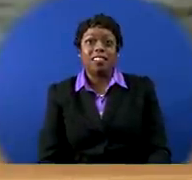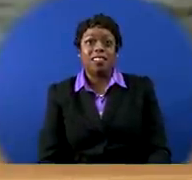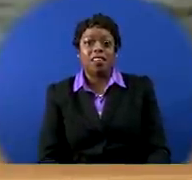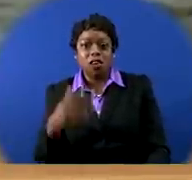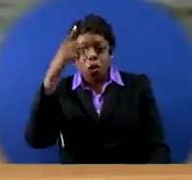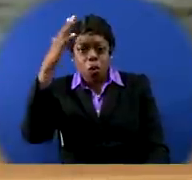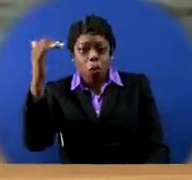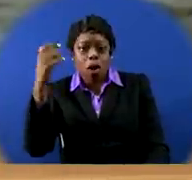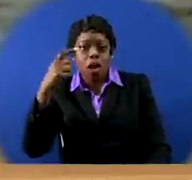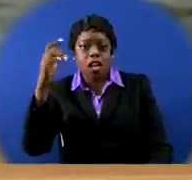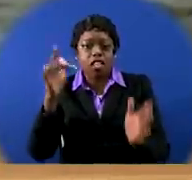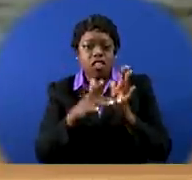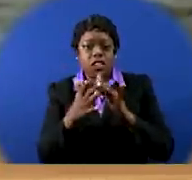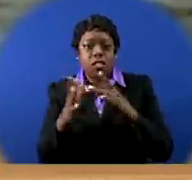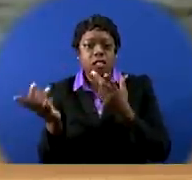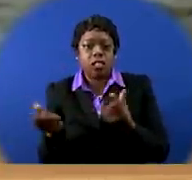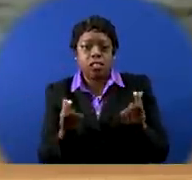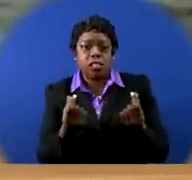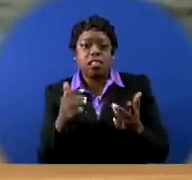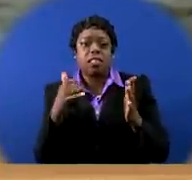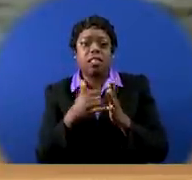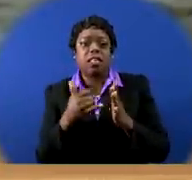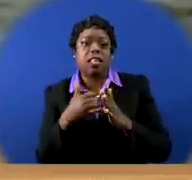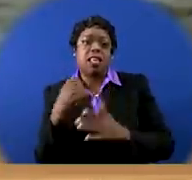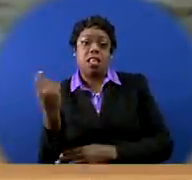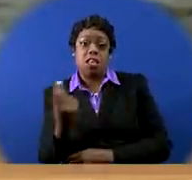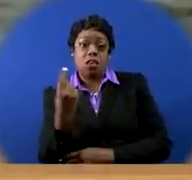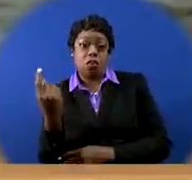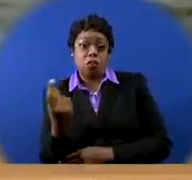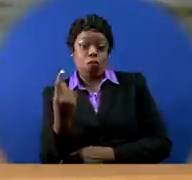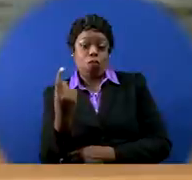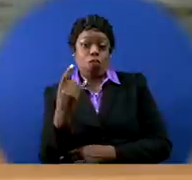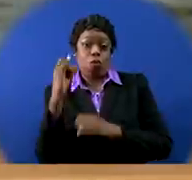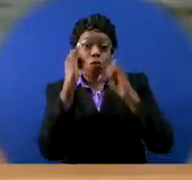Because when Jesus does it, he's the only